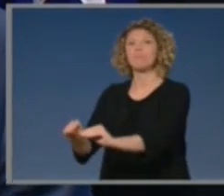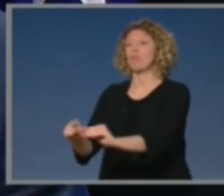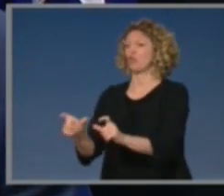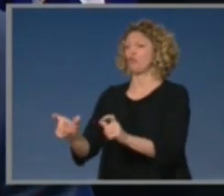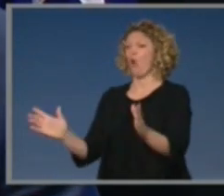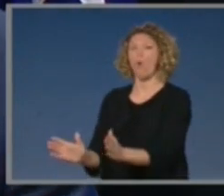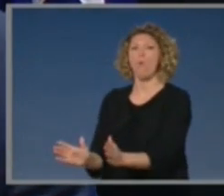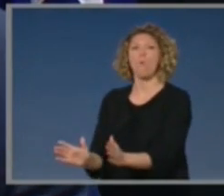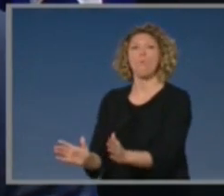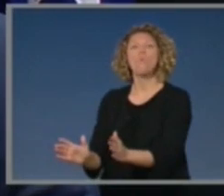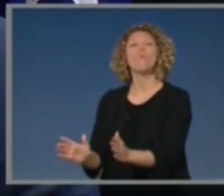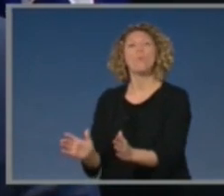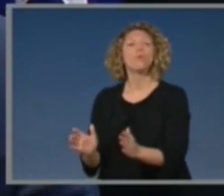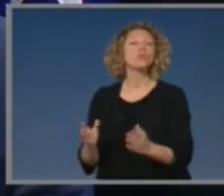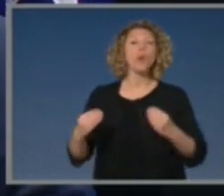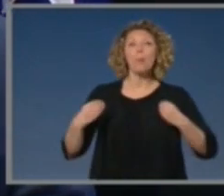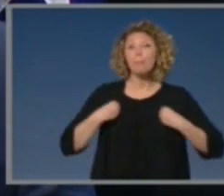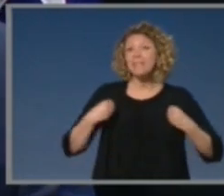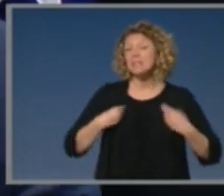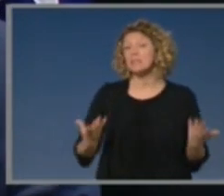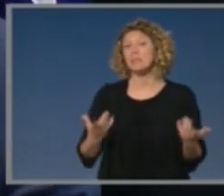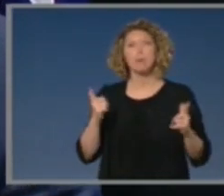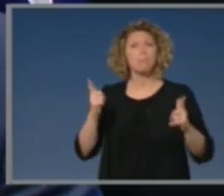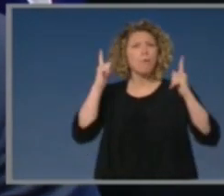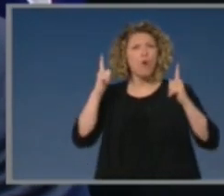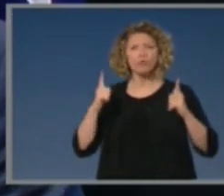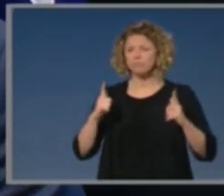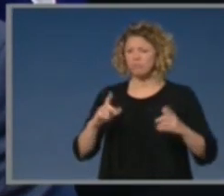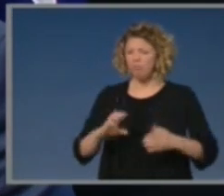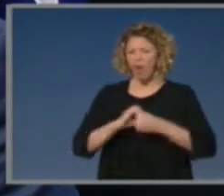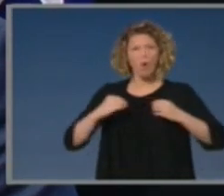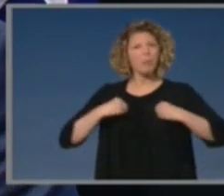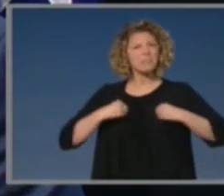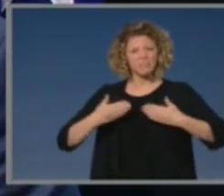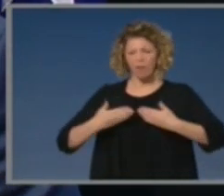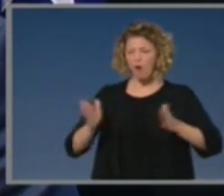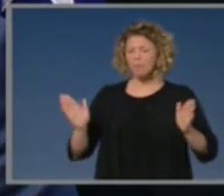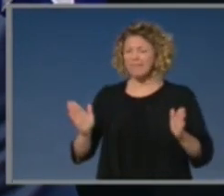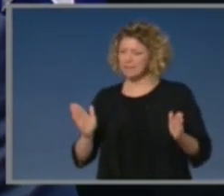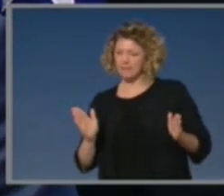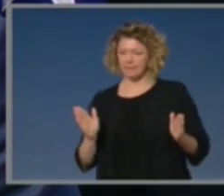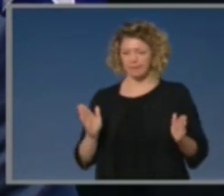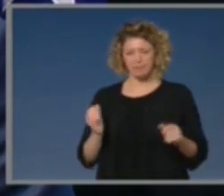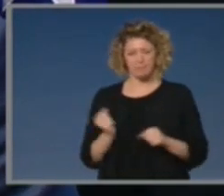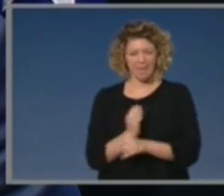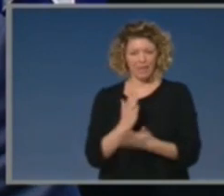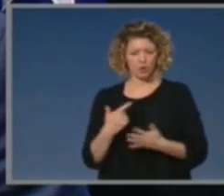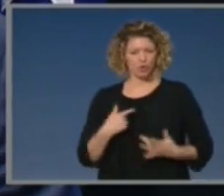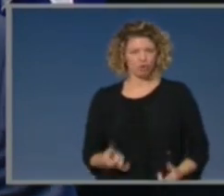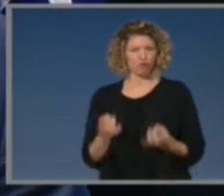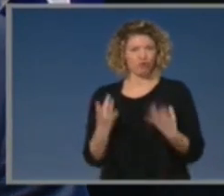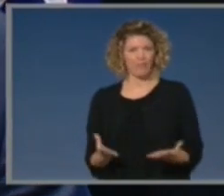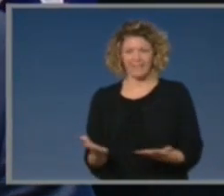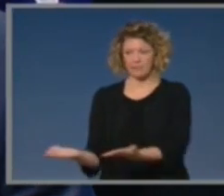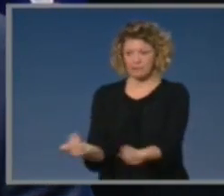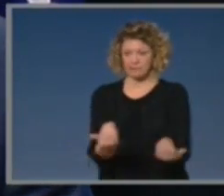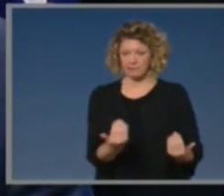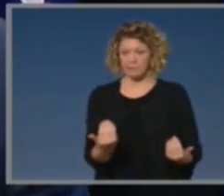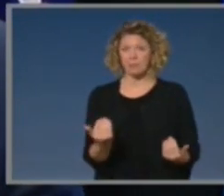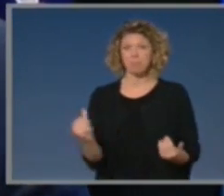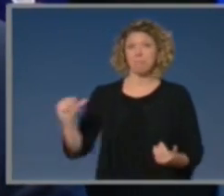employees, employers have the tools to deal with the COVID environment and to ensure that they are all working together